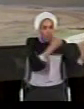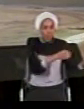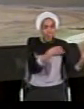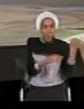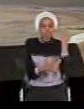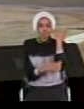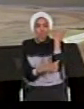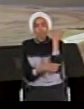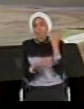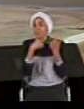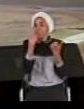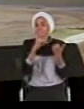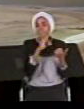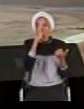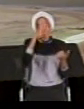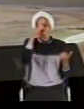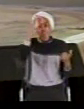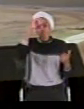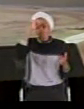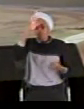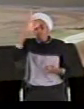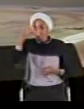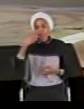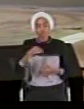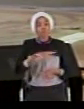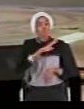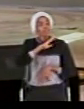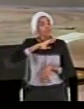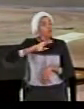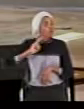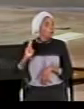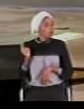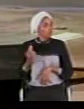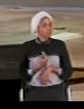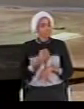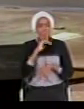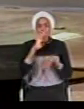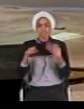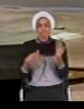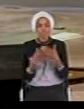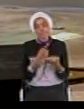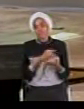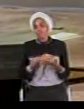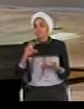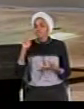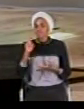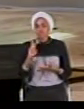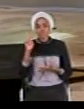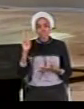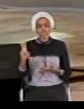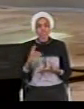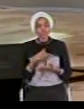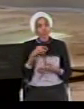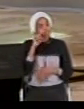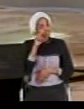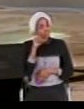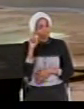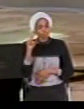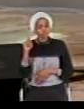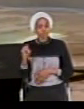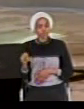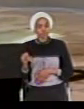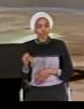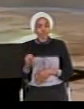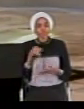who is the father of us all. In verse 22, it says, and therefore it